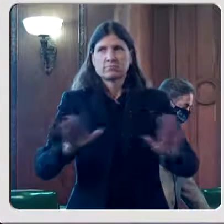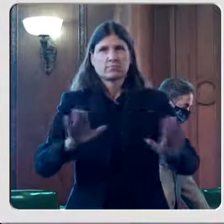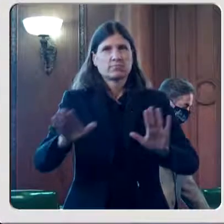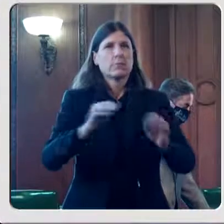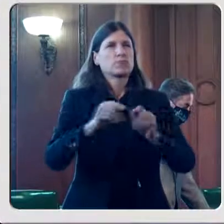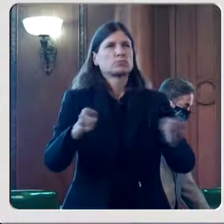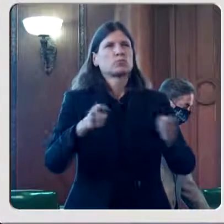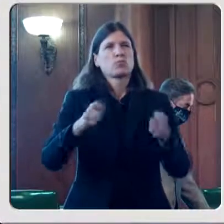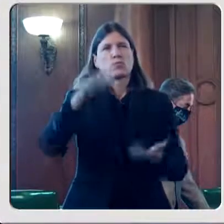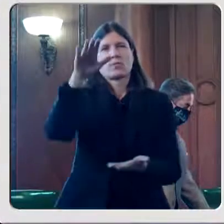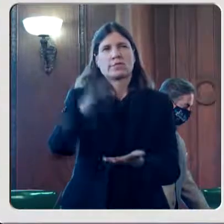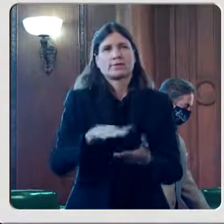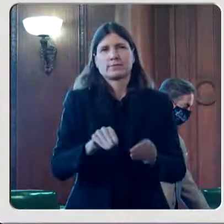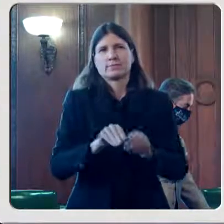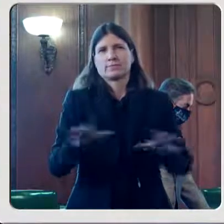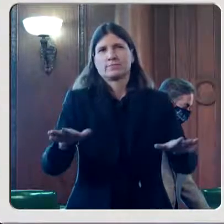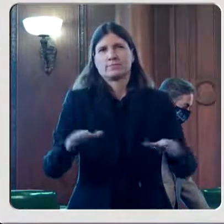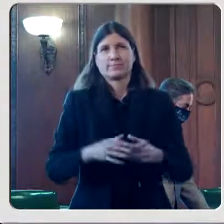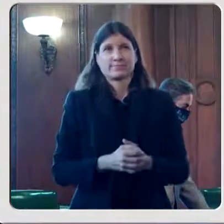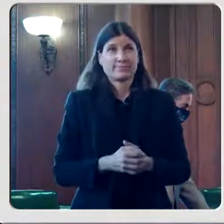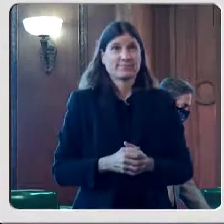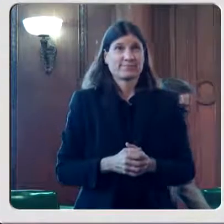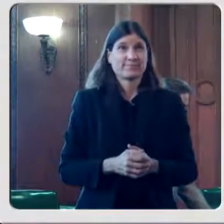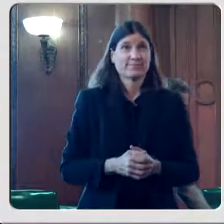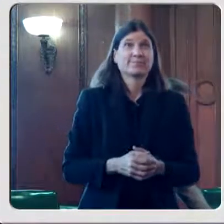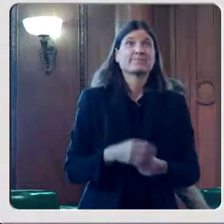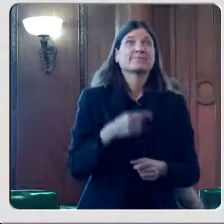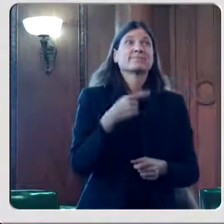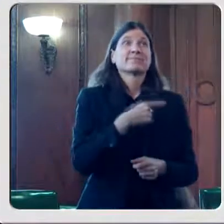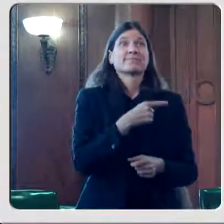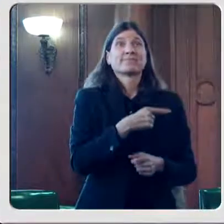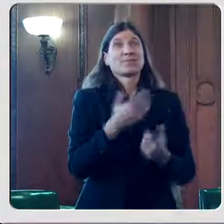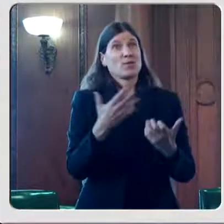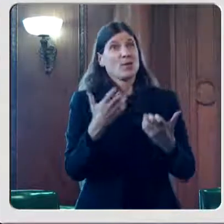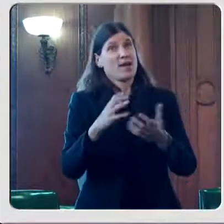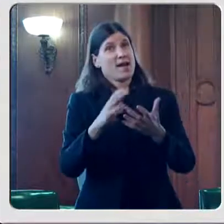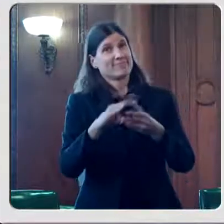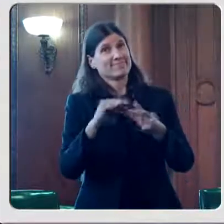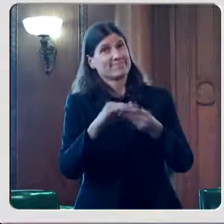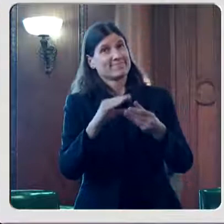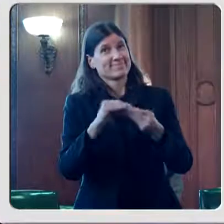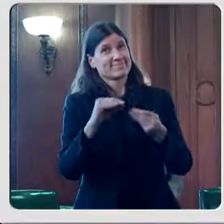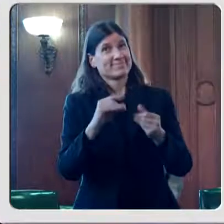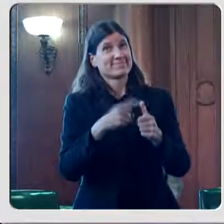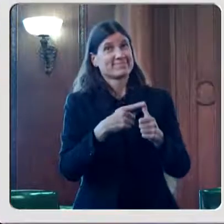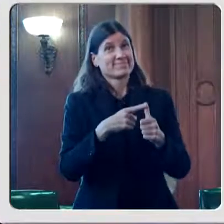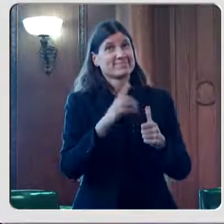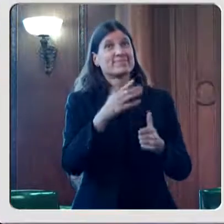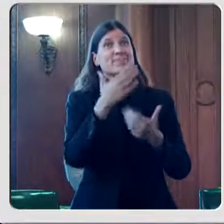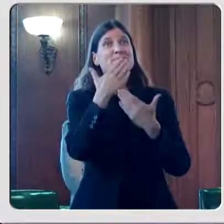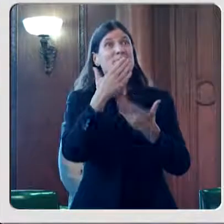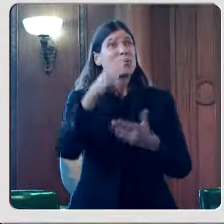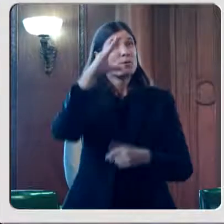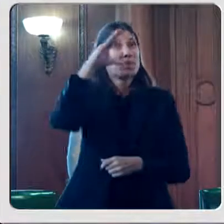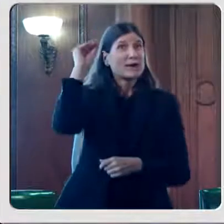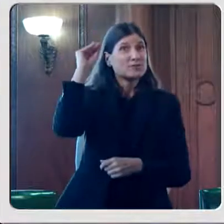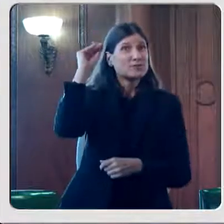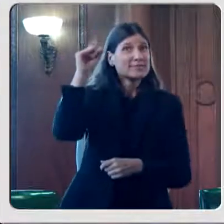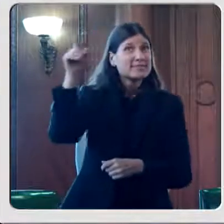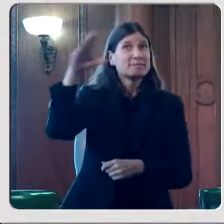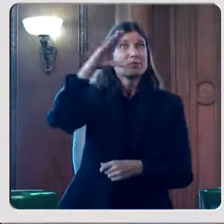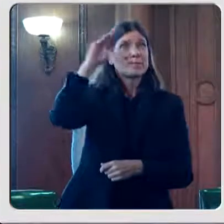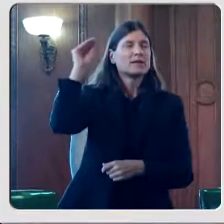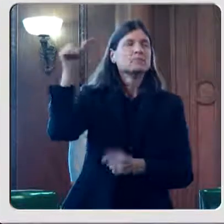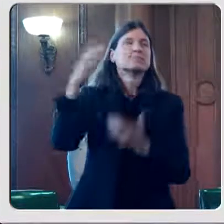want to extend, before I start today's remarks, with a thank you to the Patriots organization, who